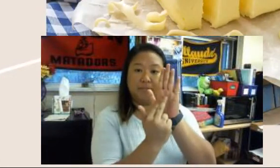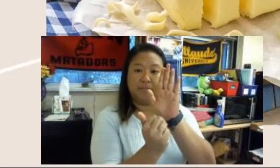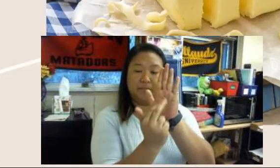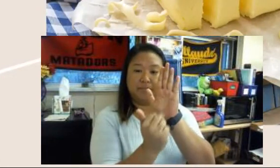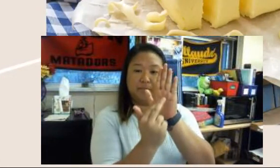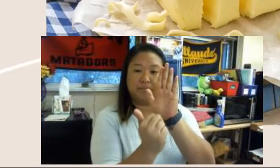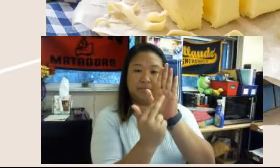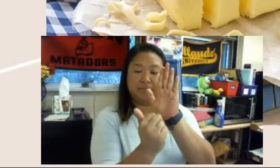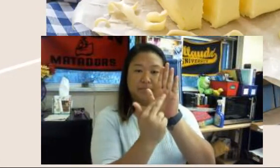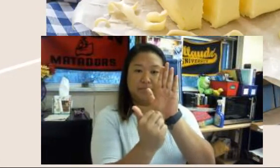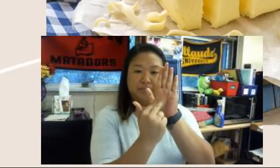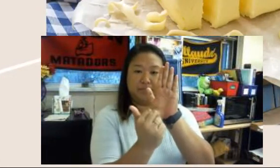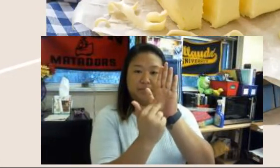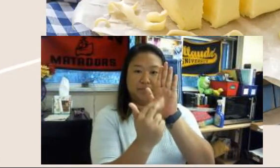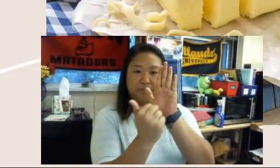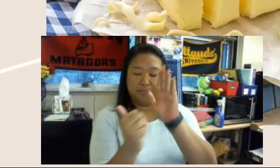Butter,